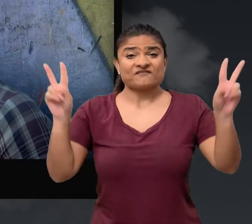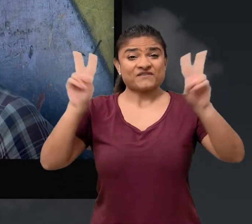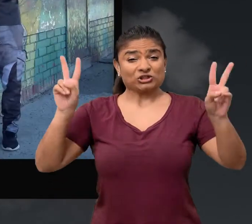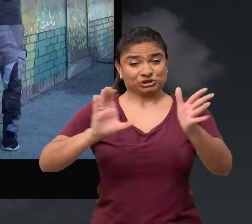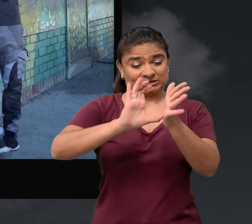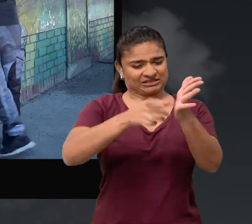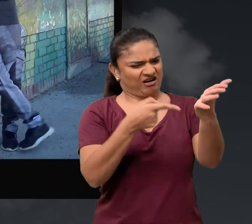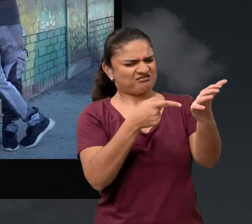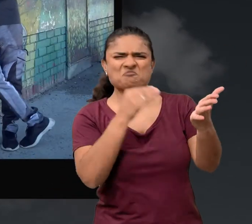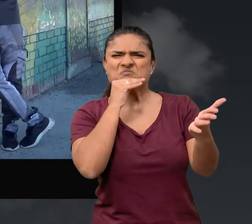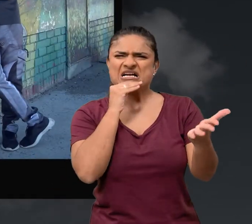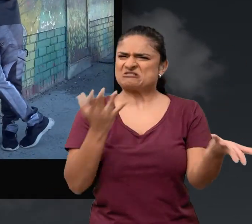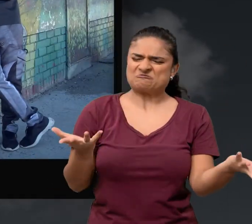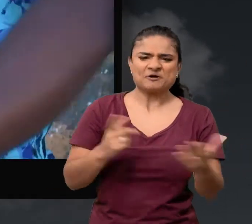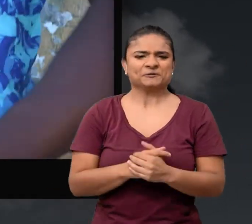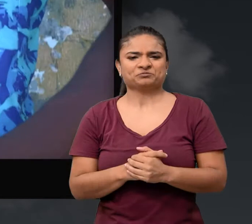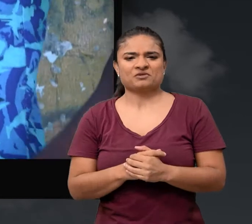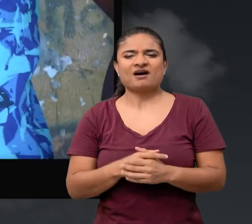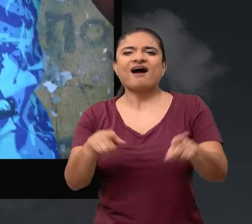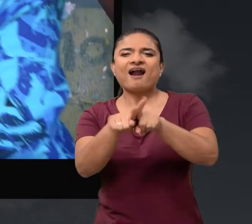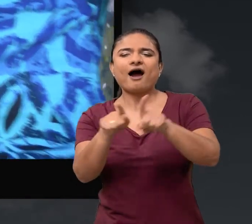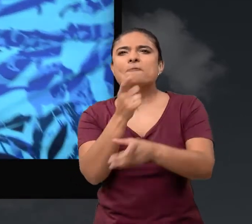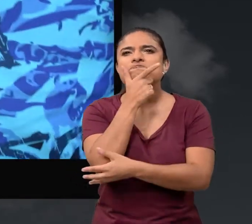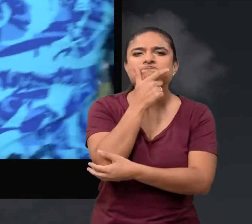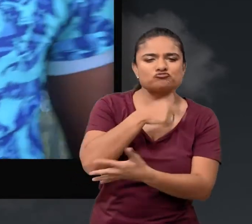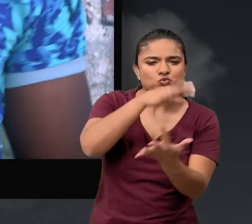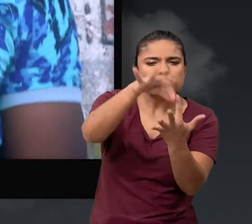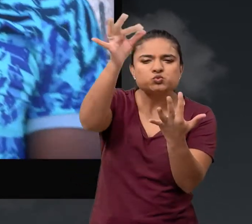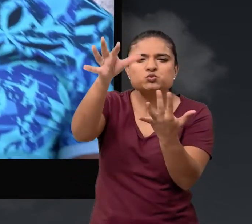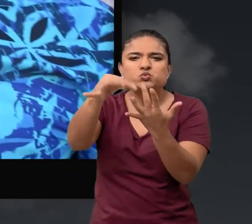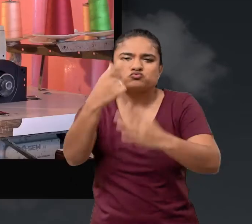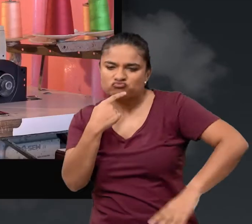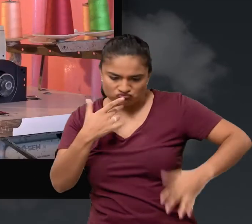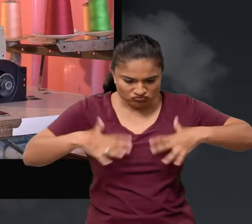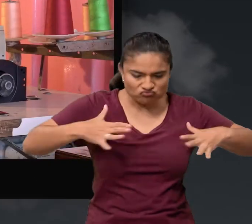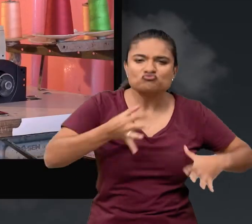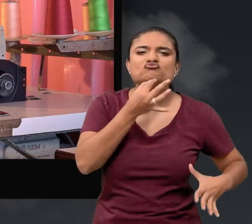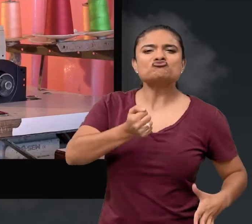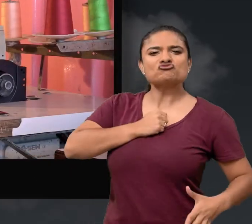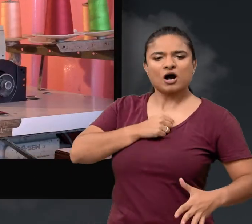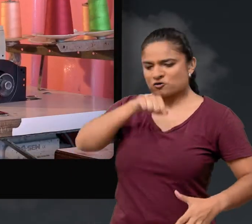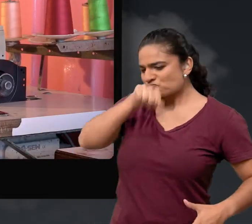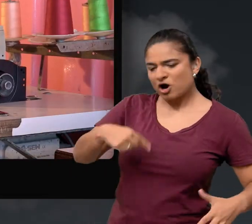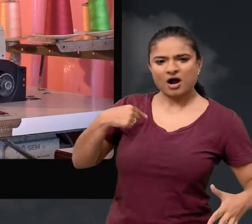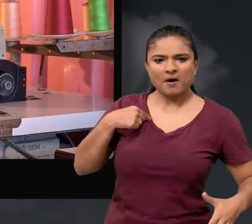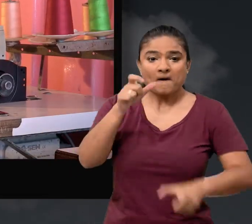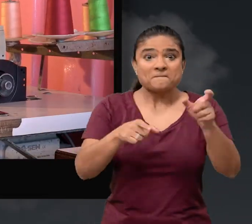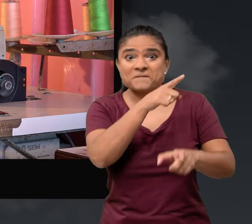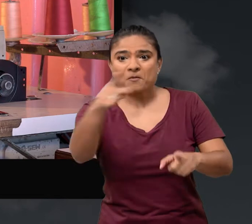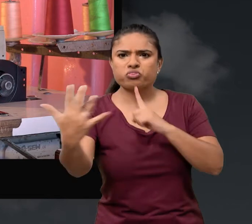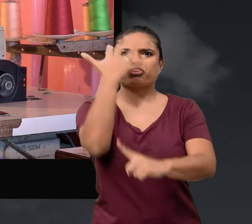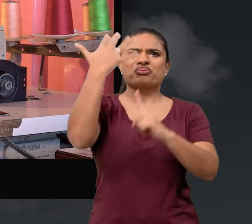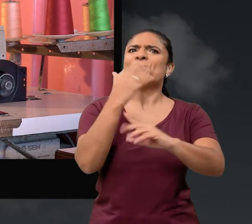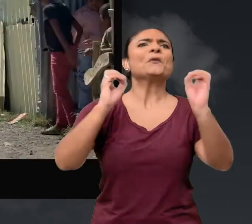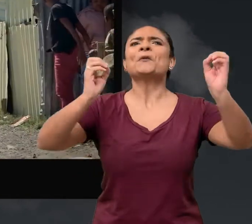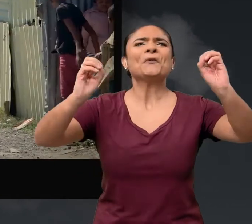Fashion designing means to me, it's almost like having an option to dress up the way you want to without people